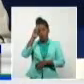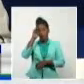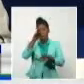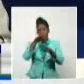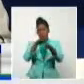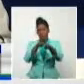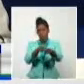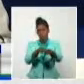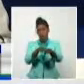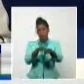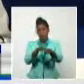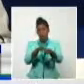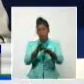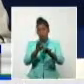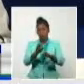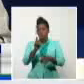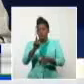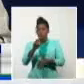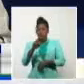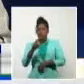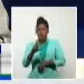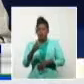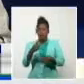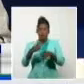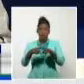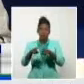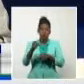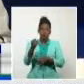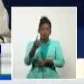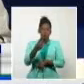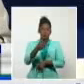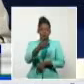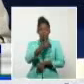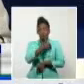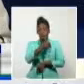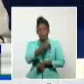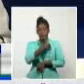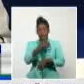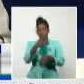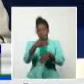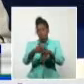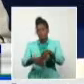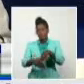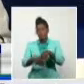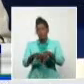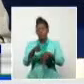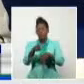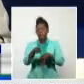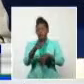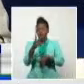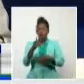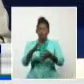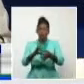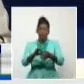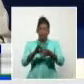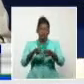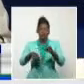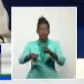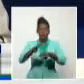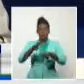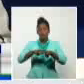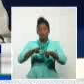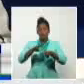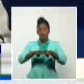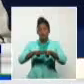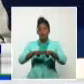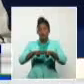some have already joined their normal work activities and their daily La lives. Habana, uno en el hospital Dr. Luis